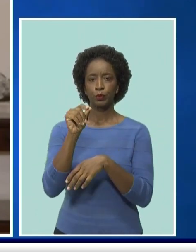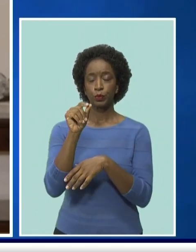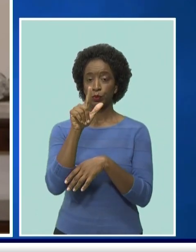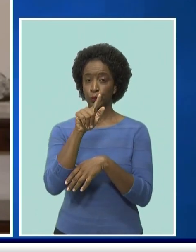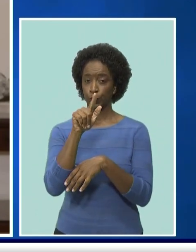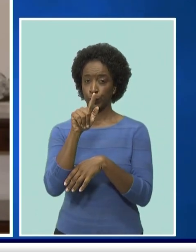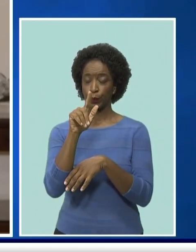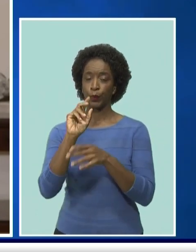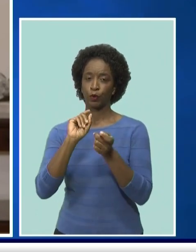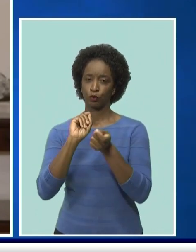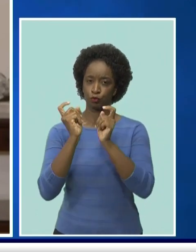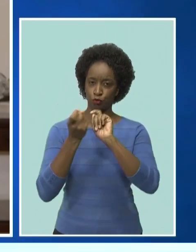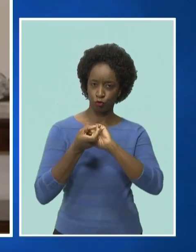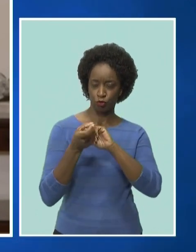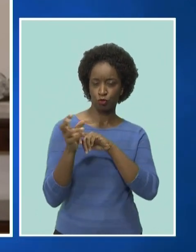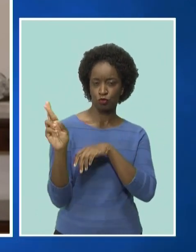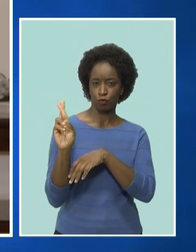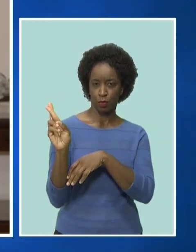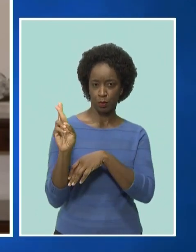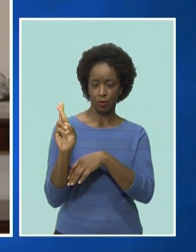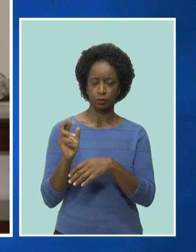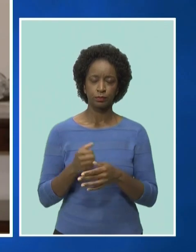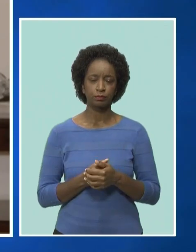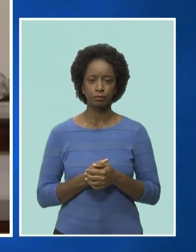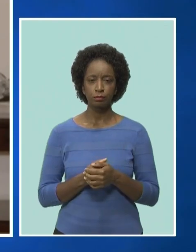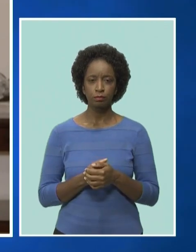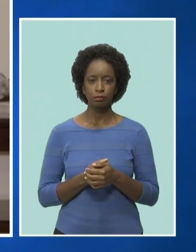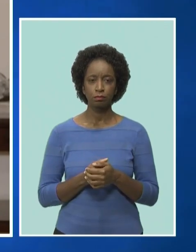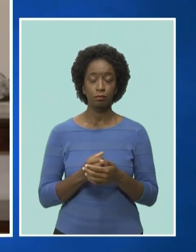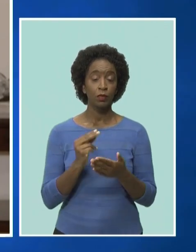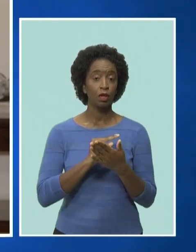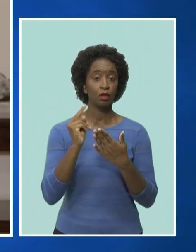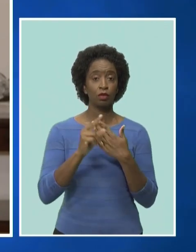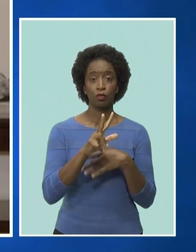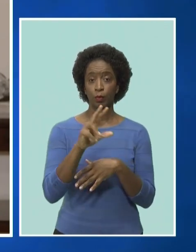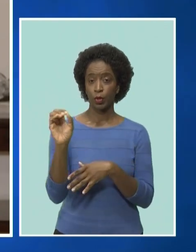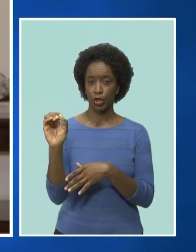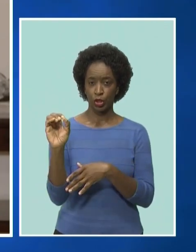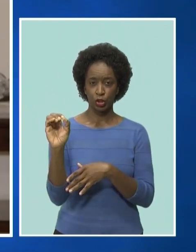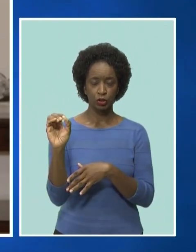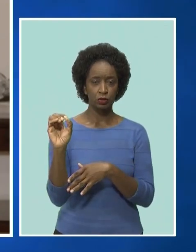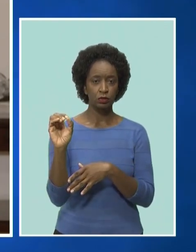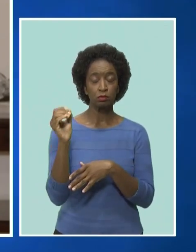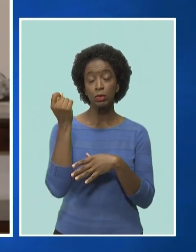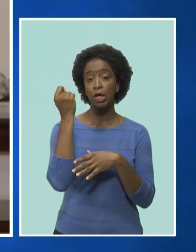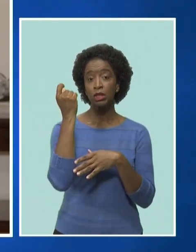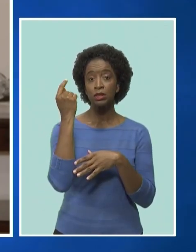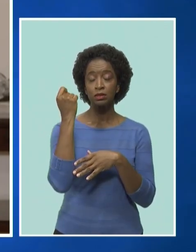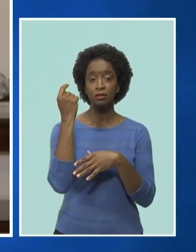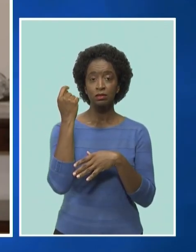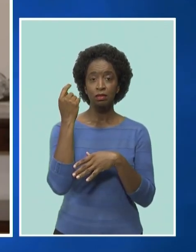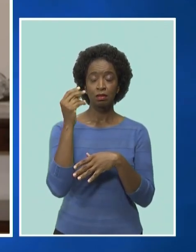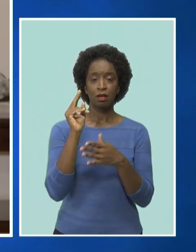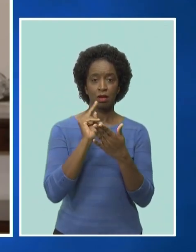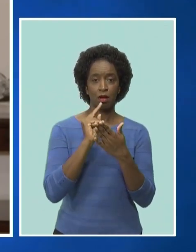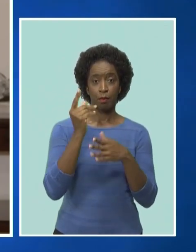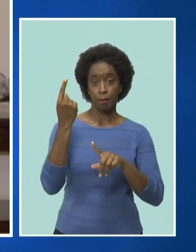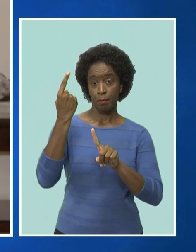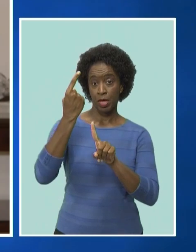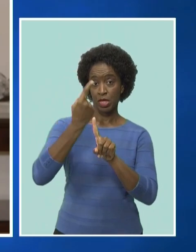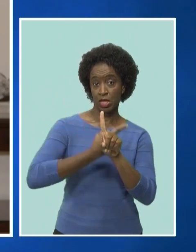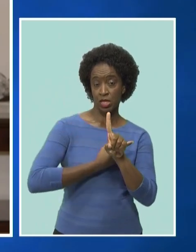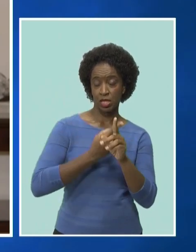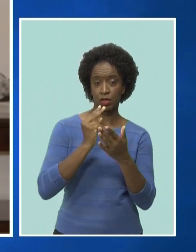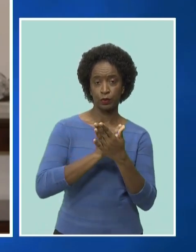Indeed, the national events on November 30th will culminate with an entire month of celebration